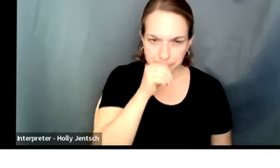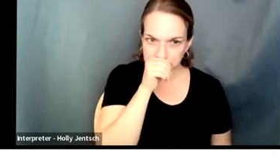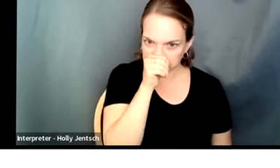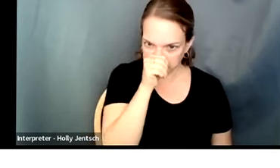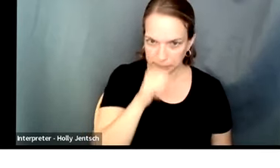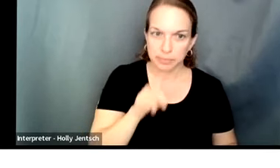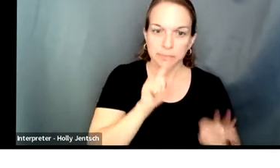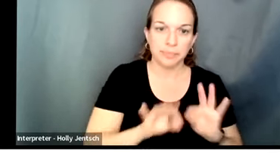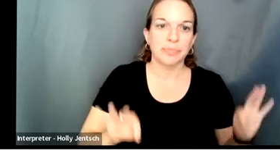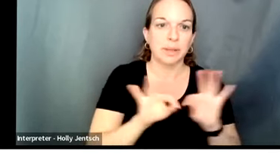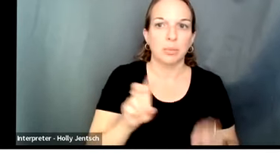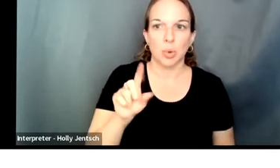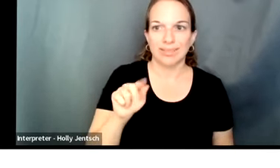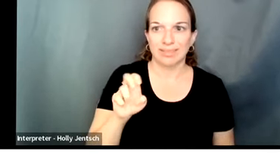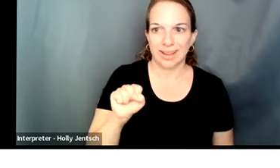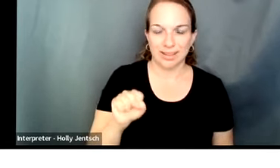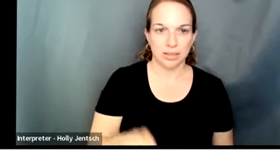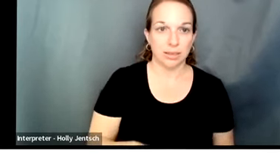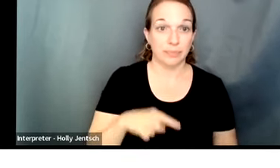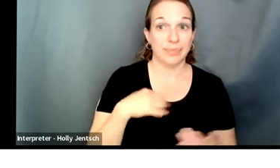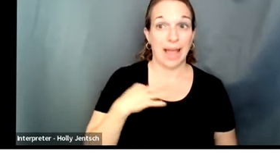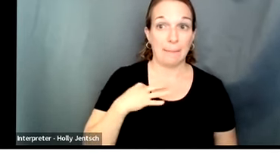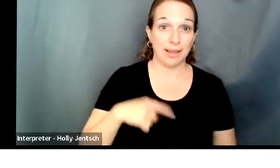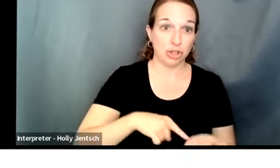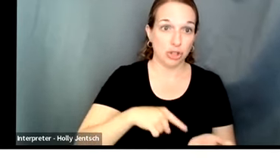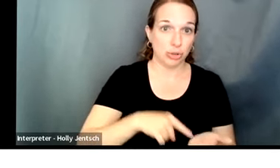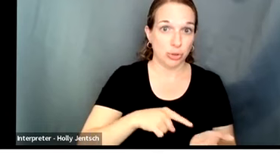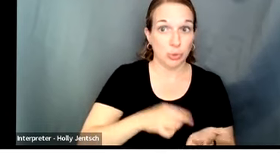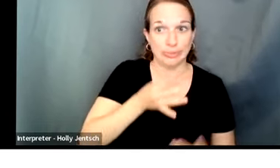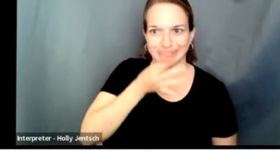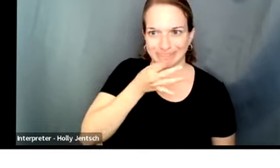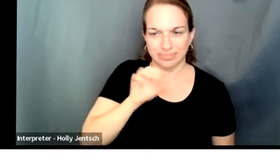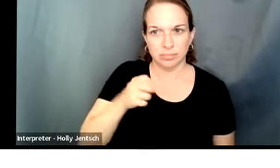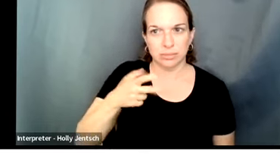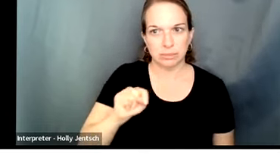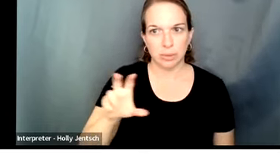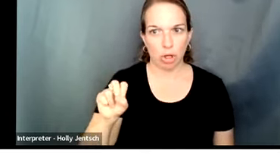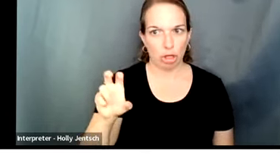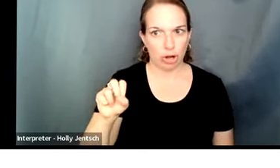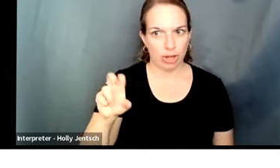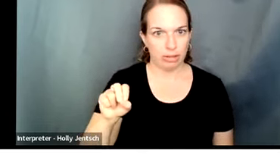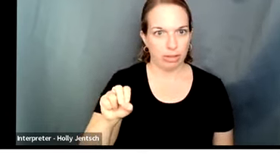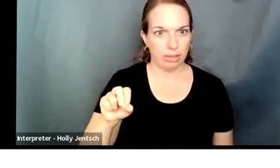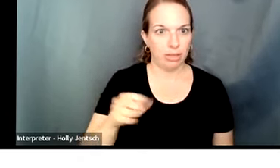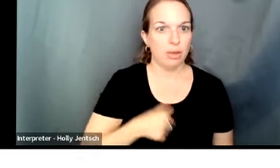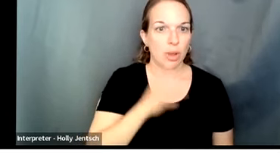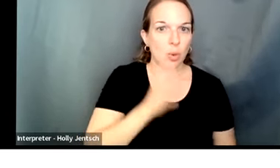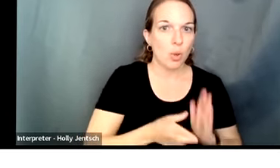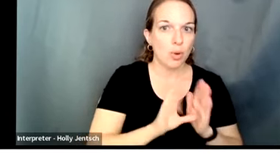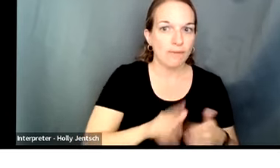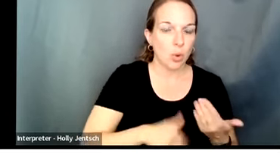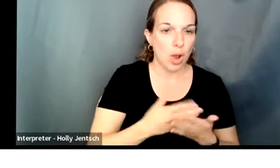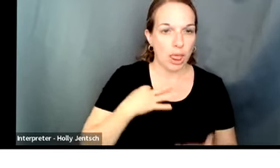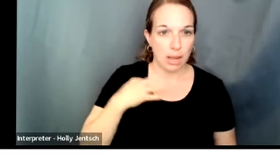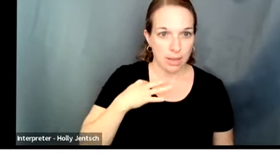So some key dates here. The applications are due in a few short weeks, September 30th. We will then review all the applications